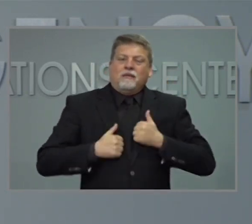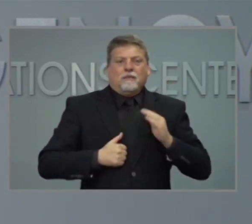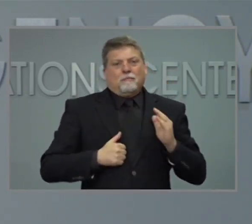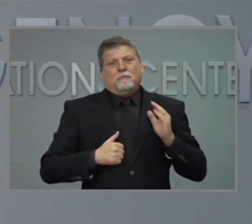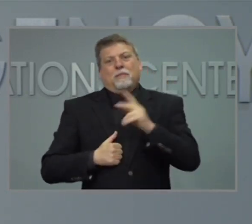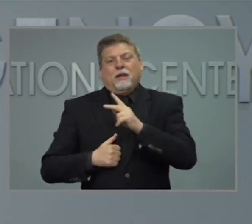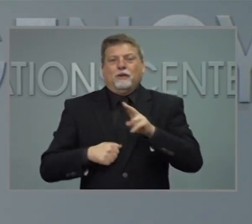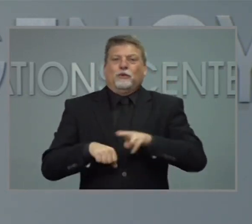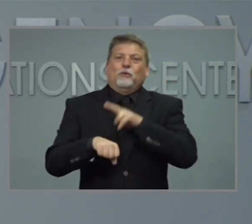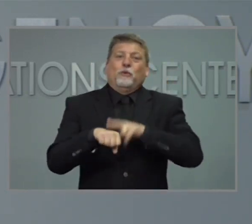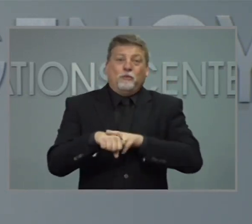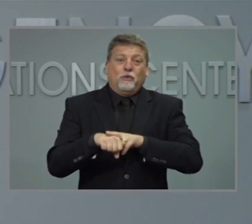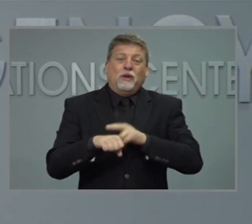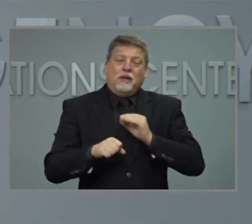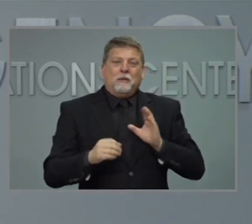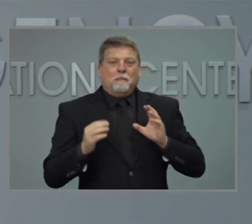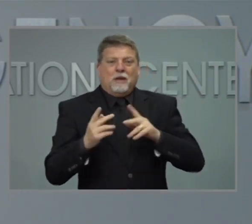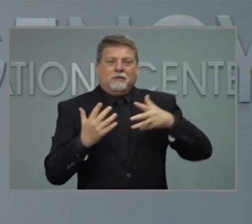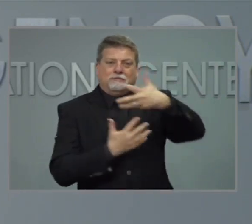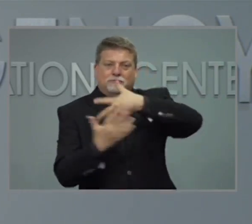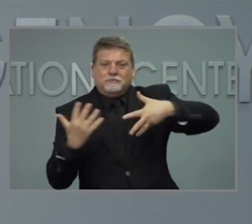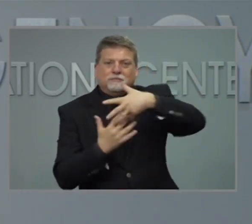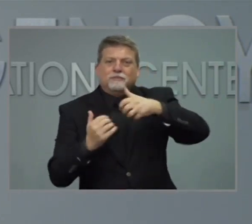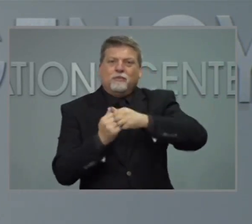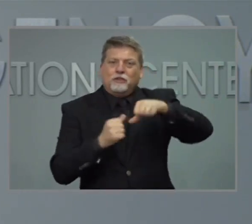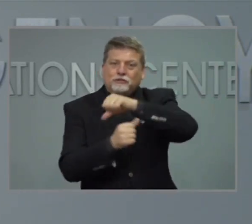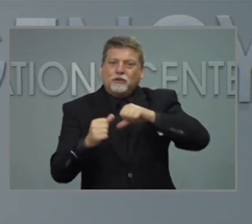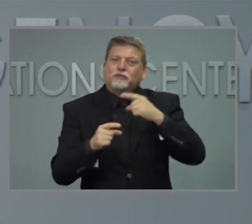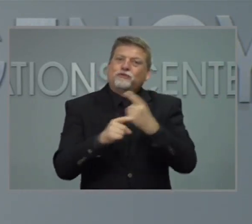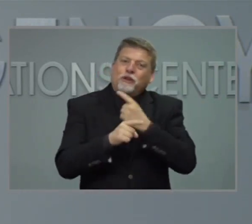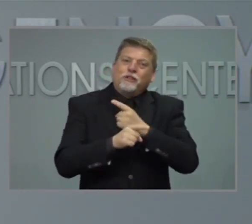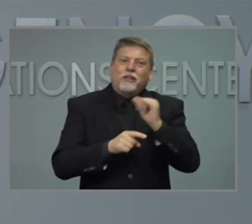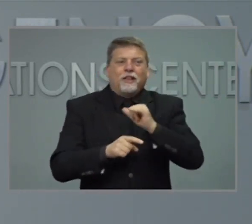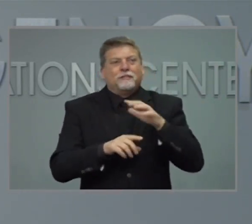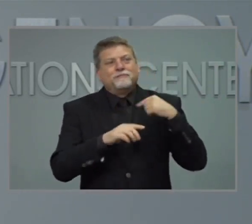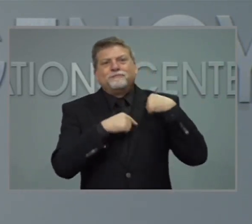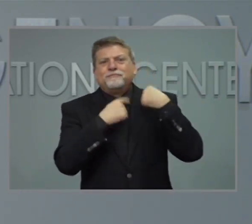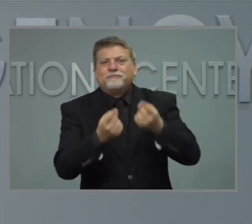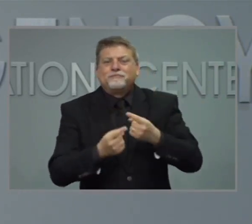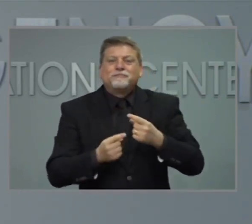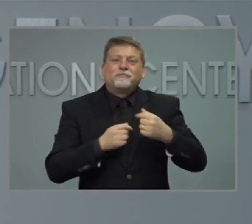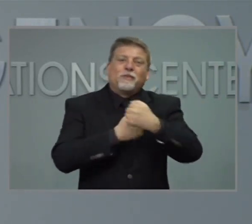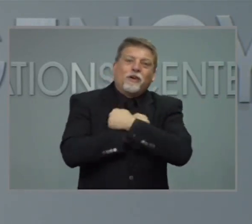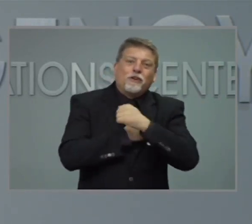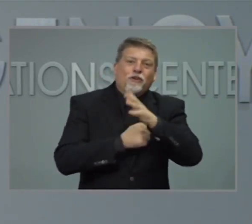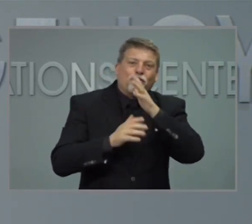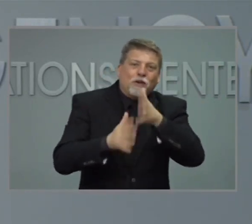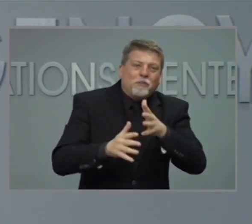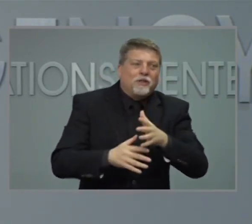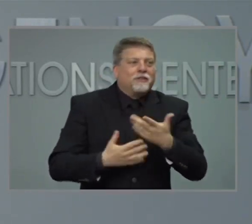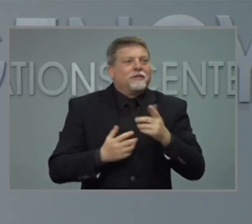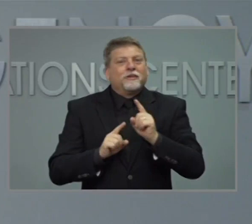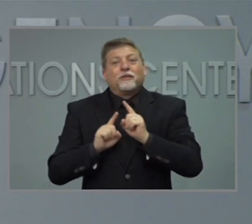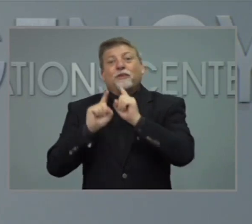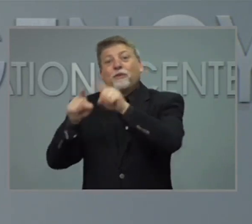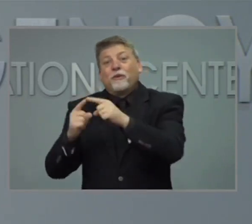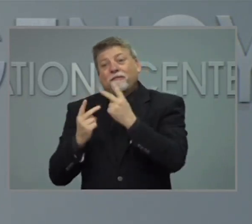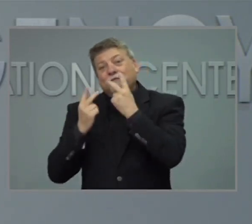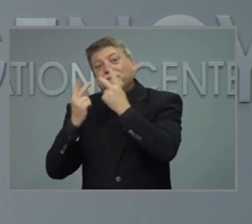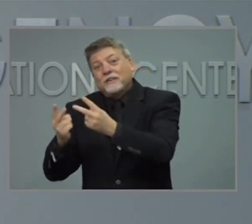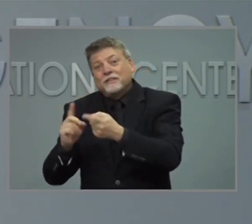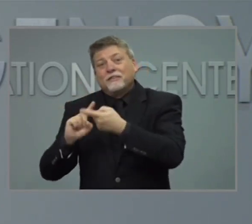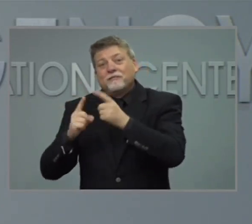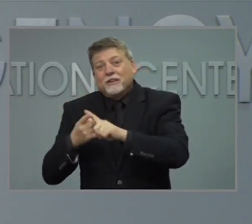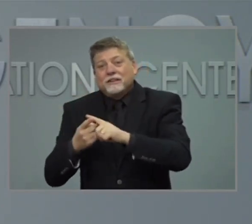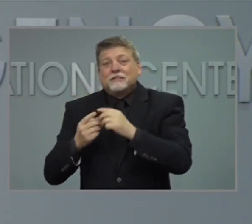people and places we love. Things like safely hugging a grandma, or traveling to see vaccinated family or